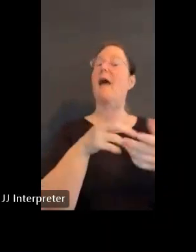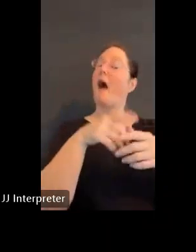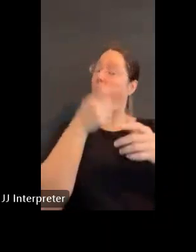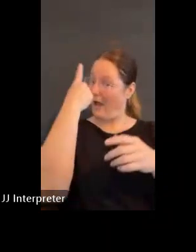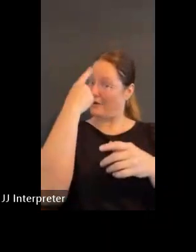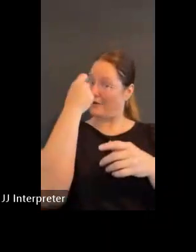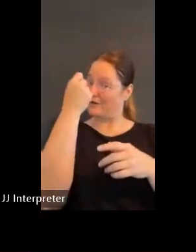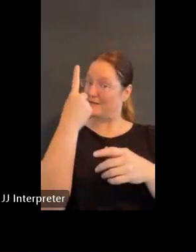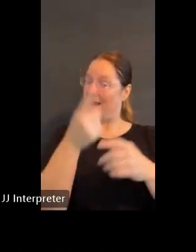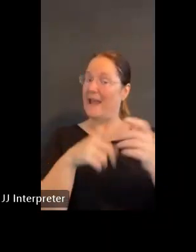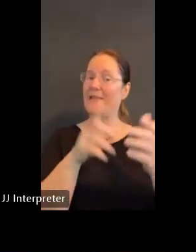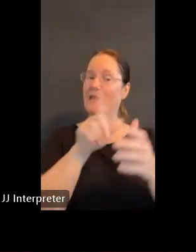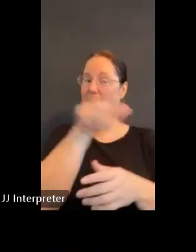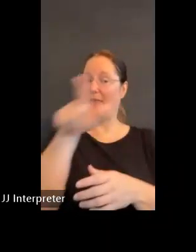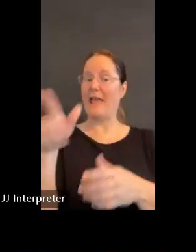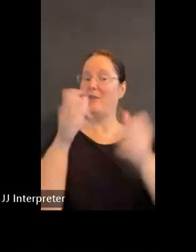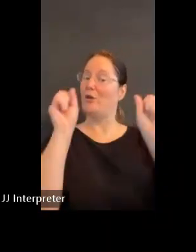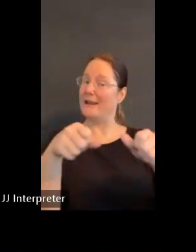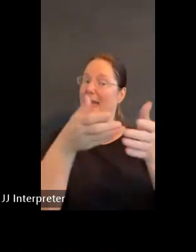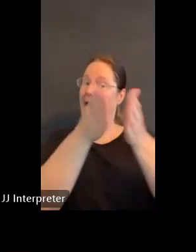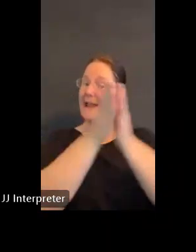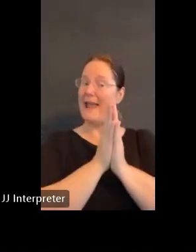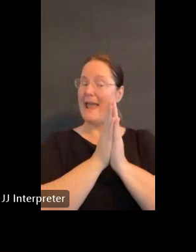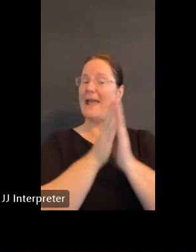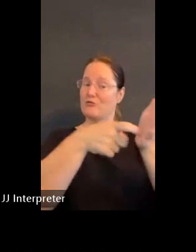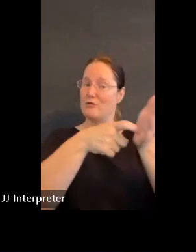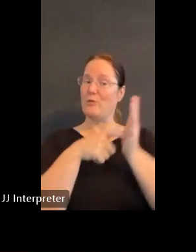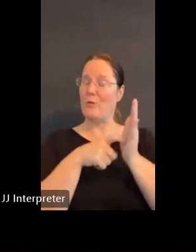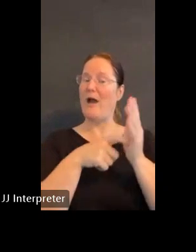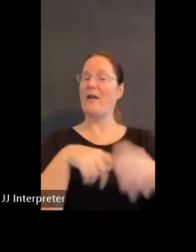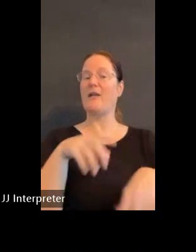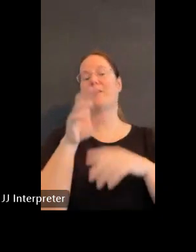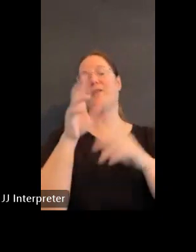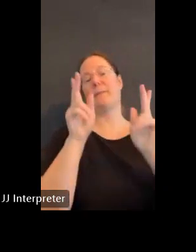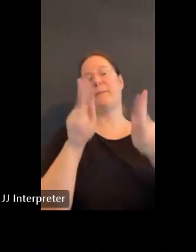the original condition at the end of the tenancy, minus normal wear and tear.